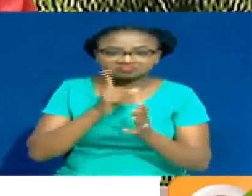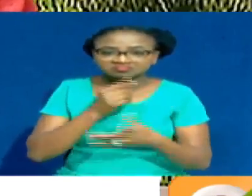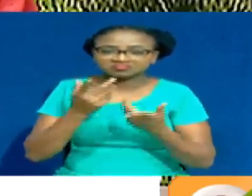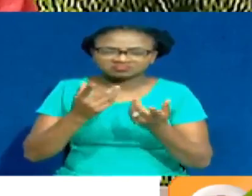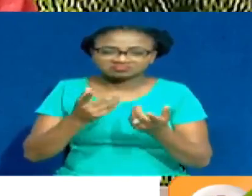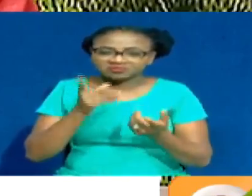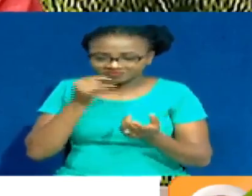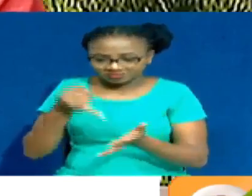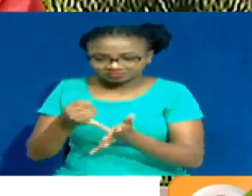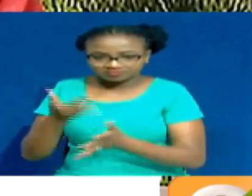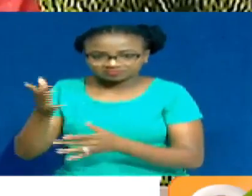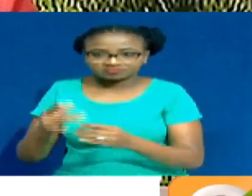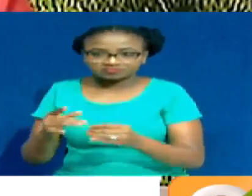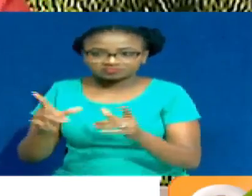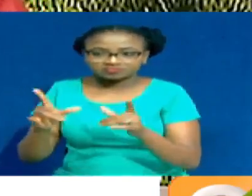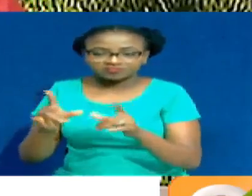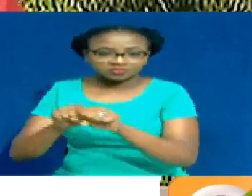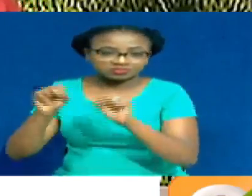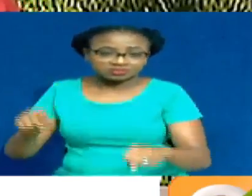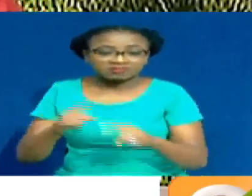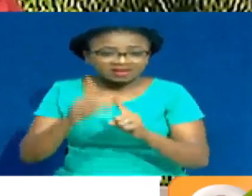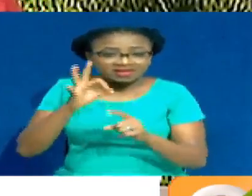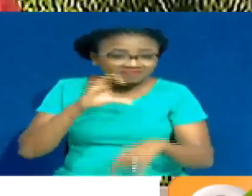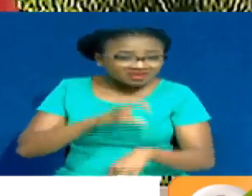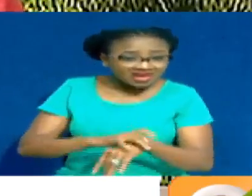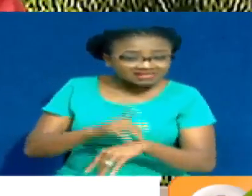system. But if it is not, and we are saying we